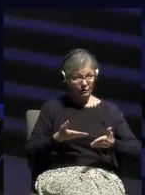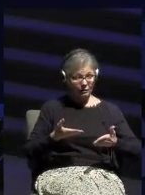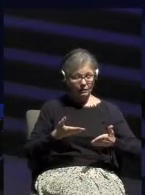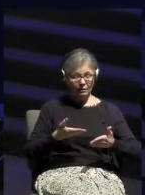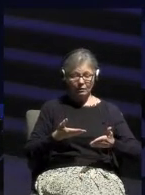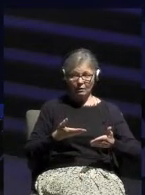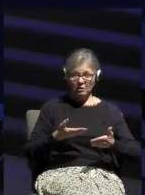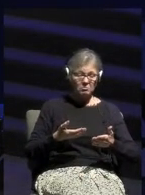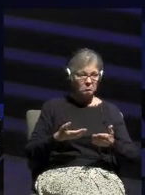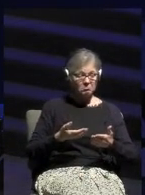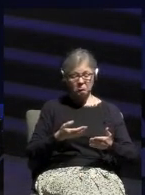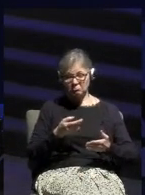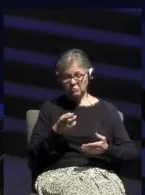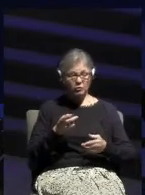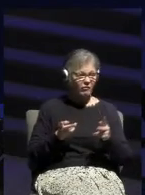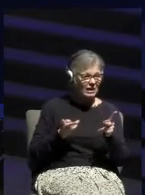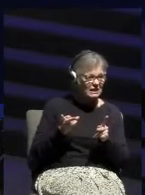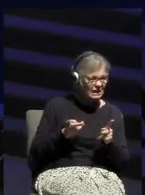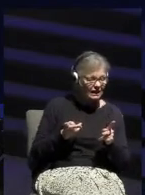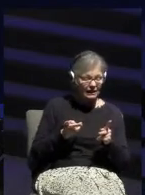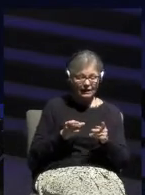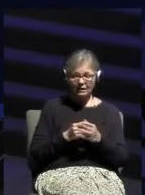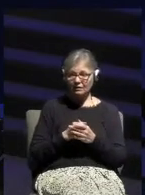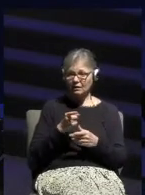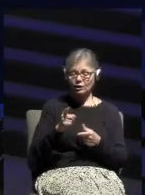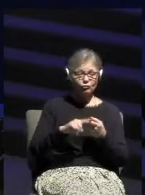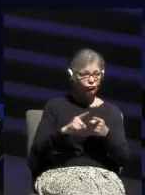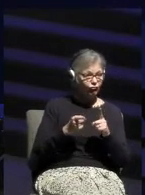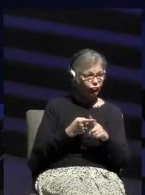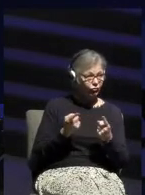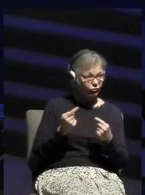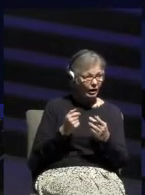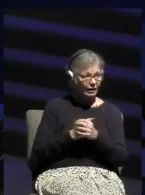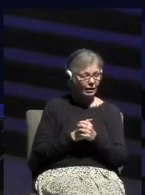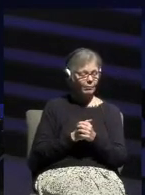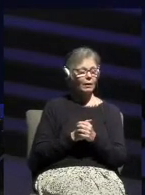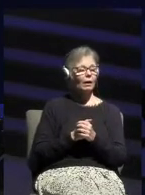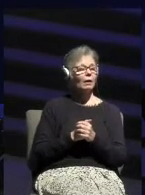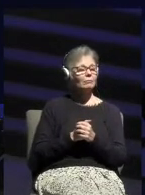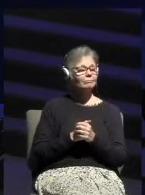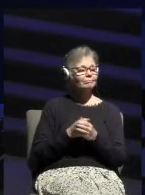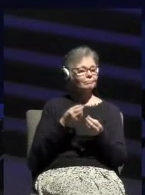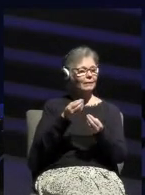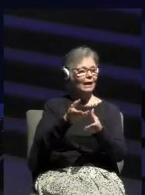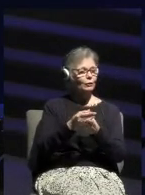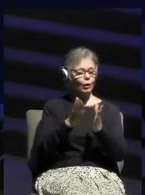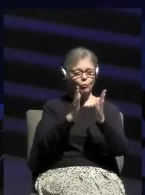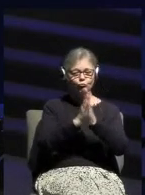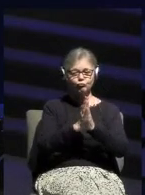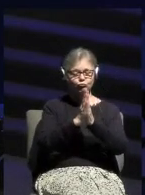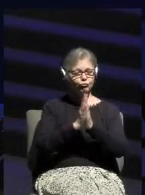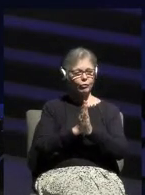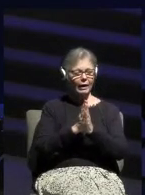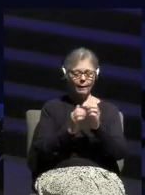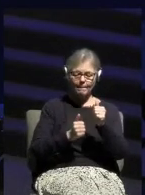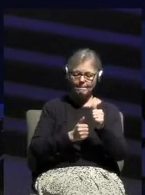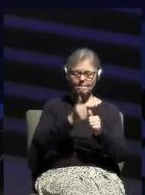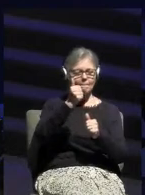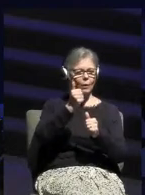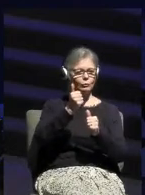to our church, or you're visiting, or you're a guest or a friend, I want to tell you that prayer is one of the most